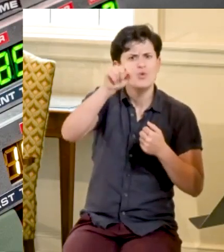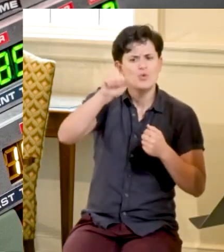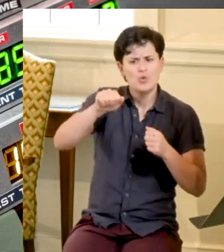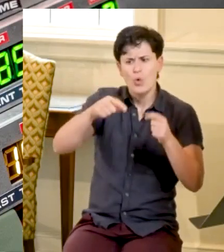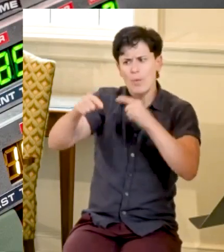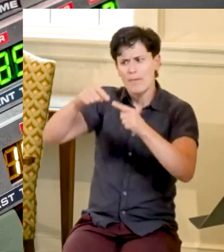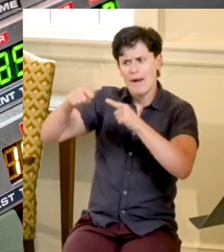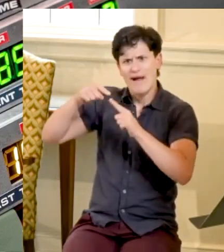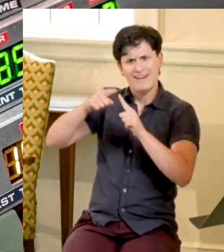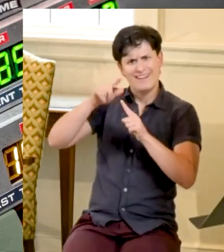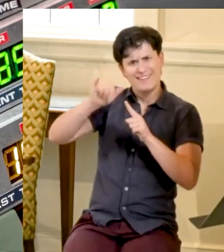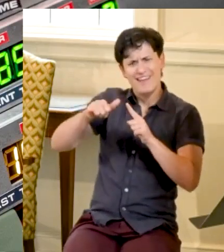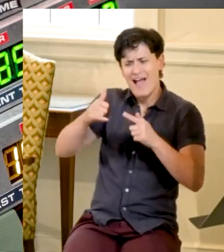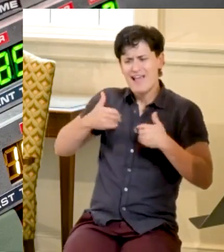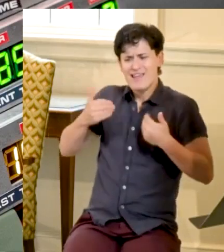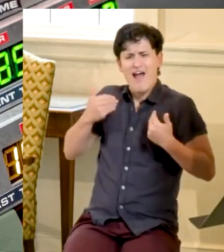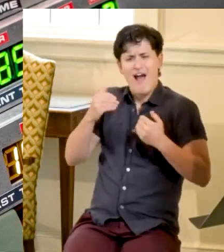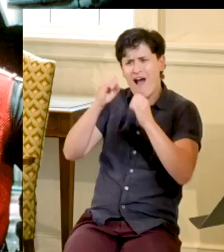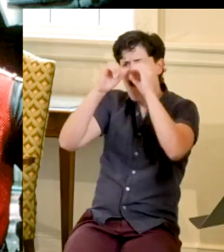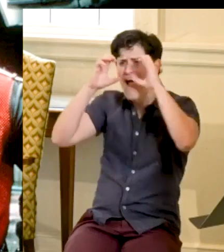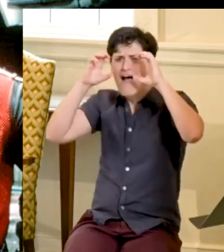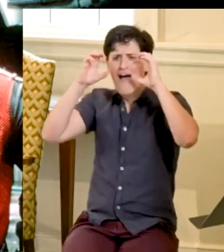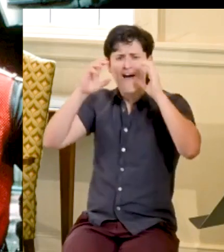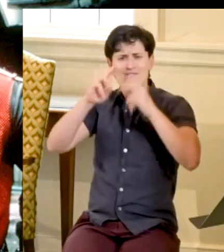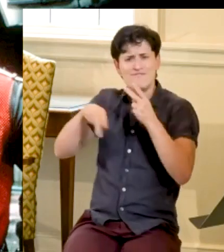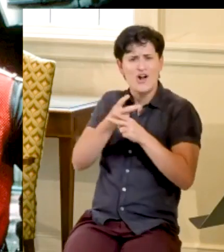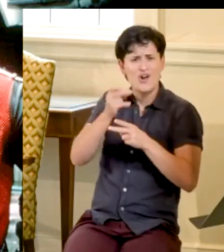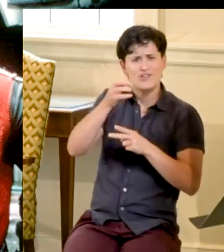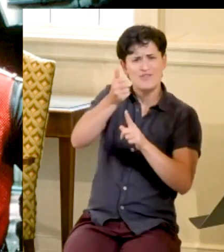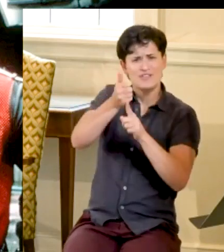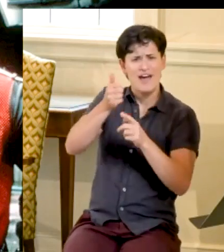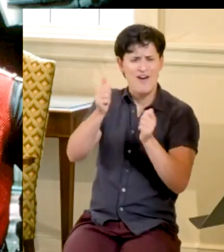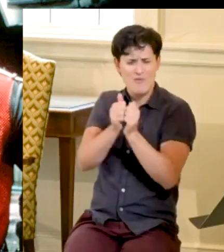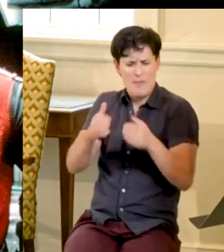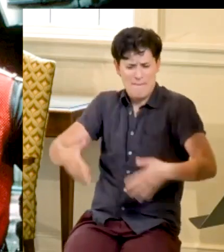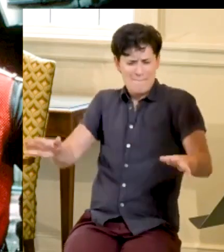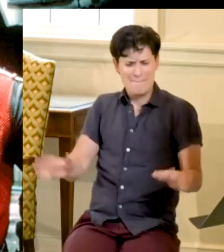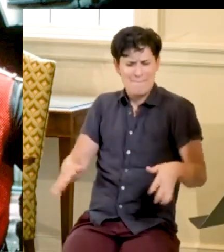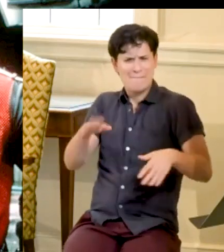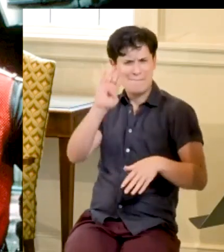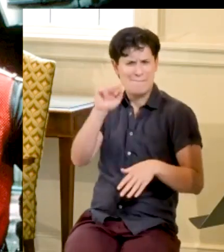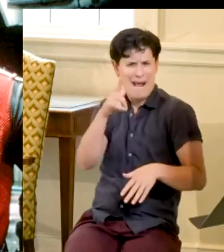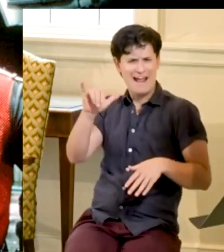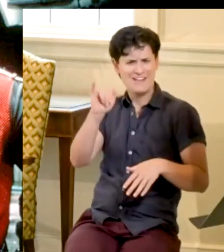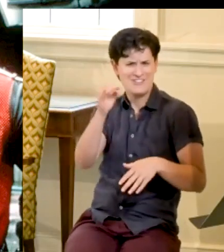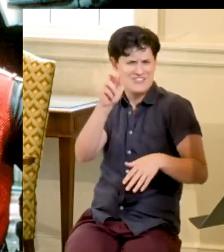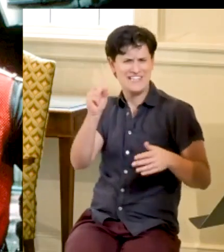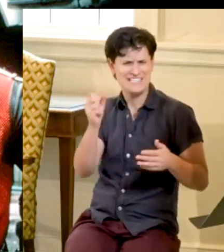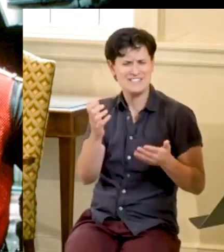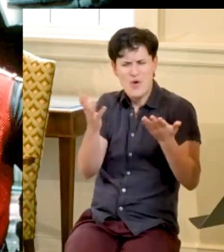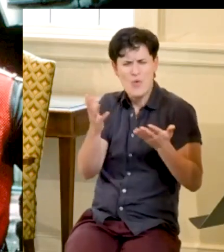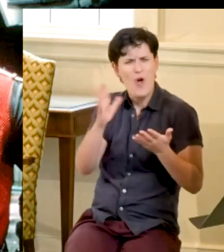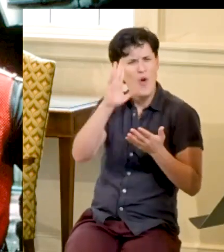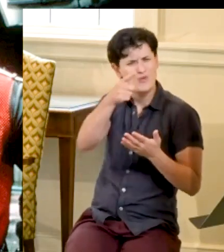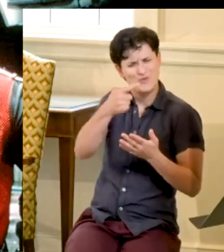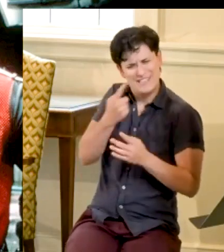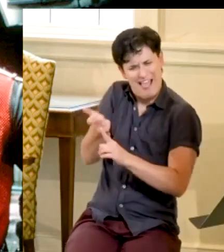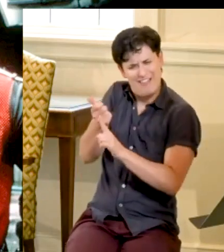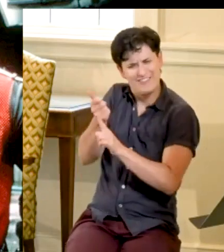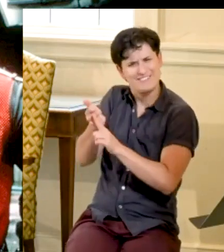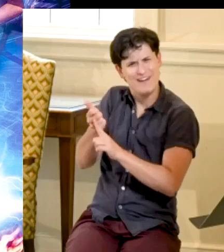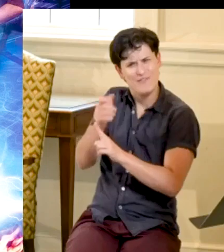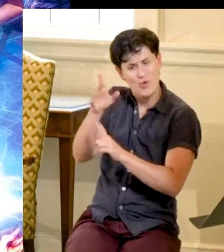dreams, swagger, and bad decisions, what would you say to them? Would you tell them, go